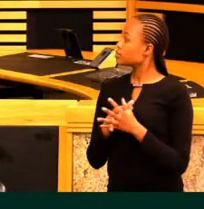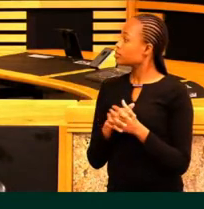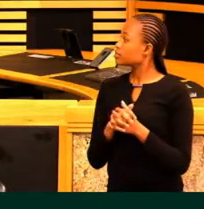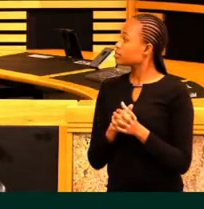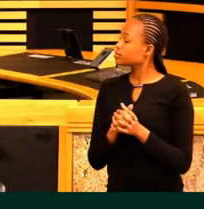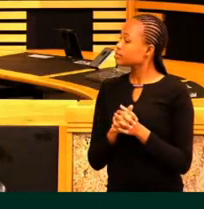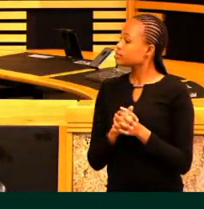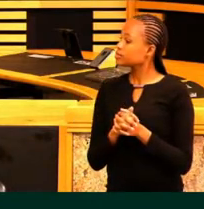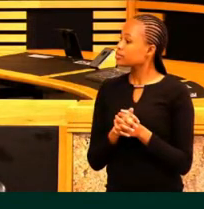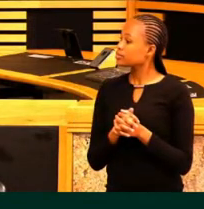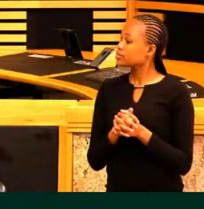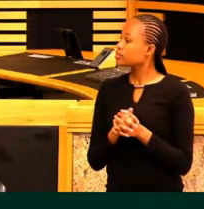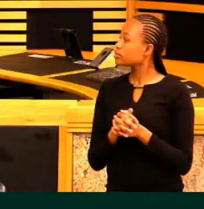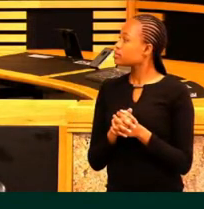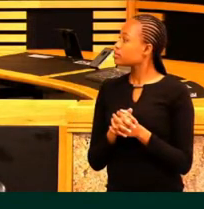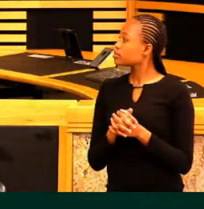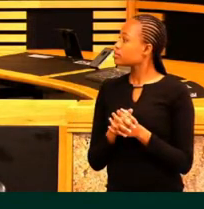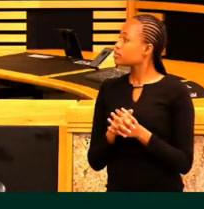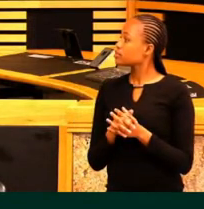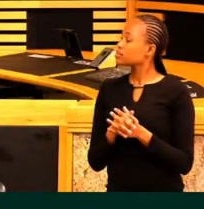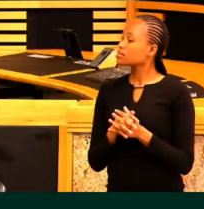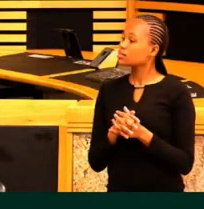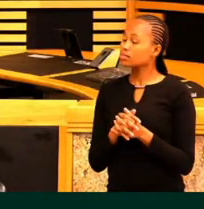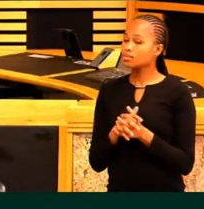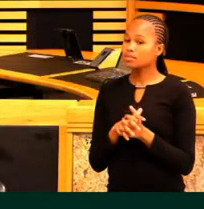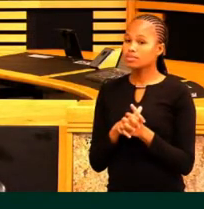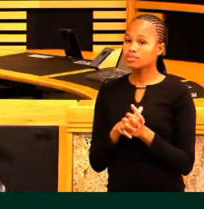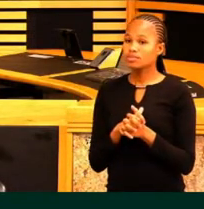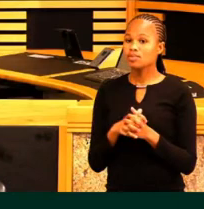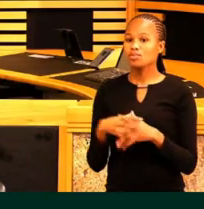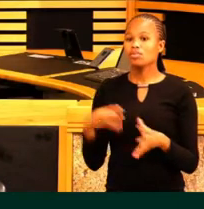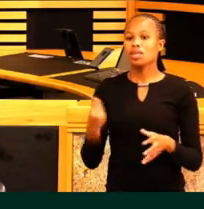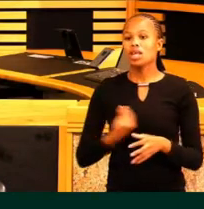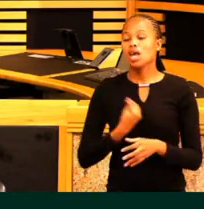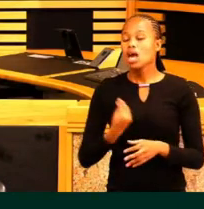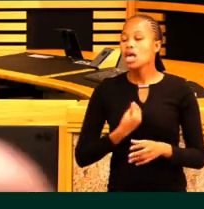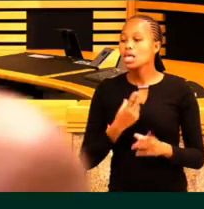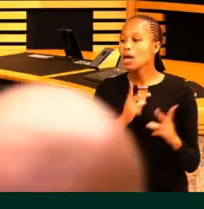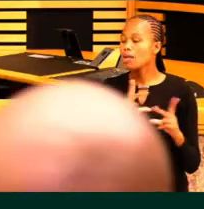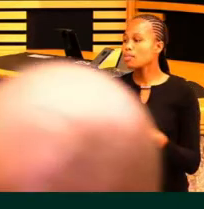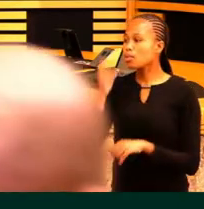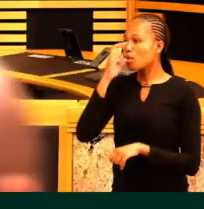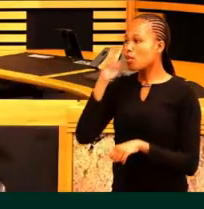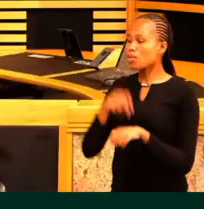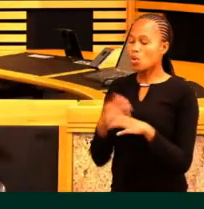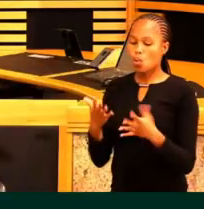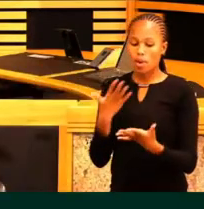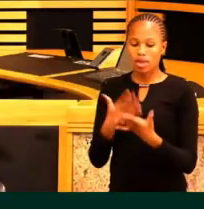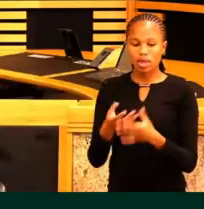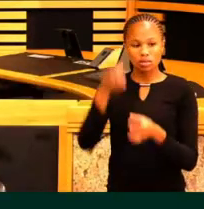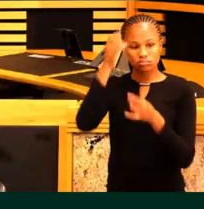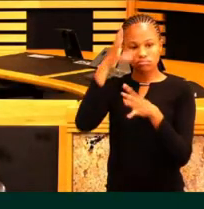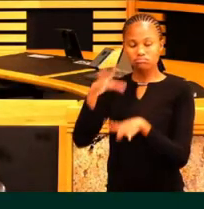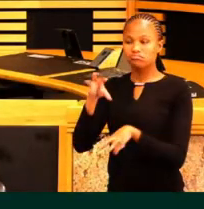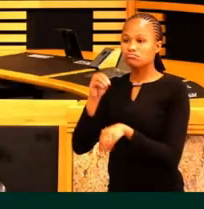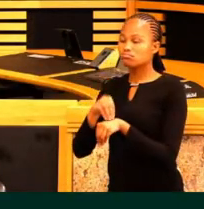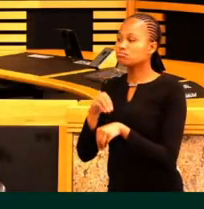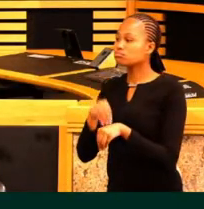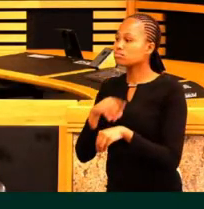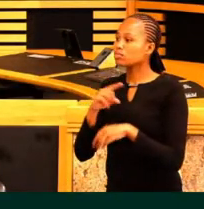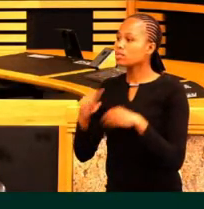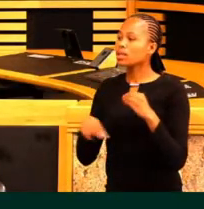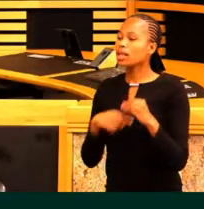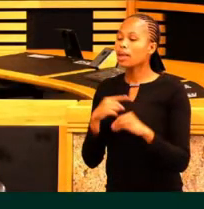okay I'm just going to wrap up um young people need more platforms where they are going to address issues illness